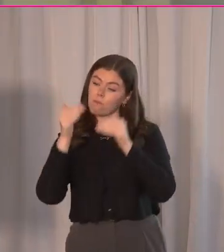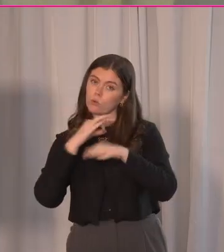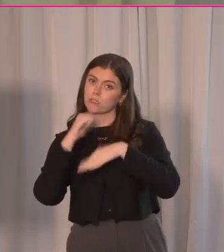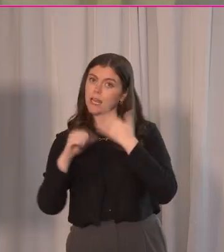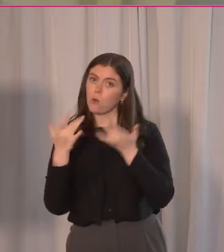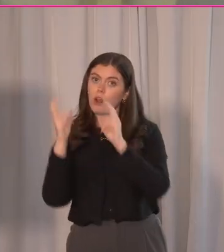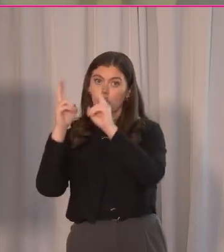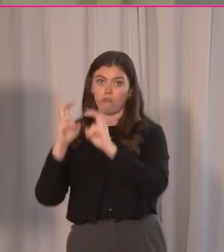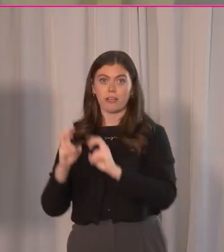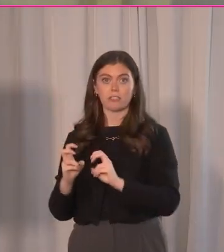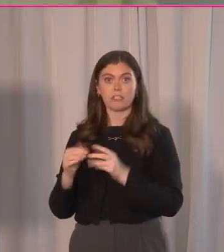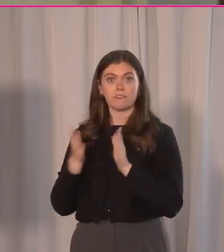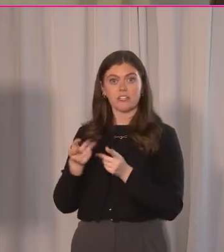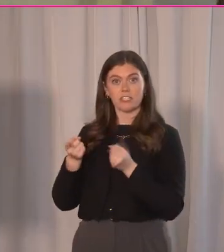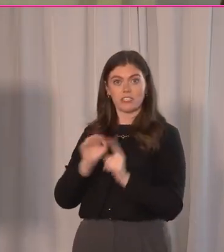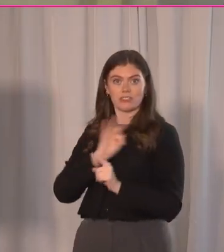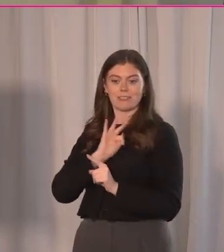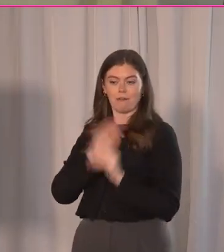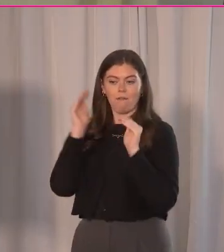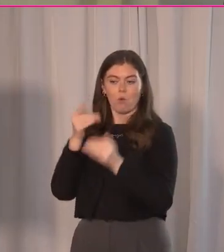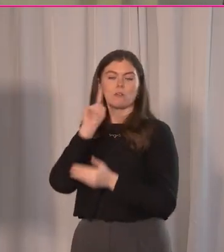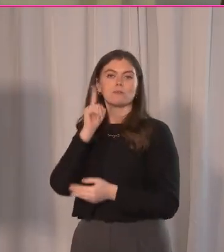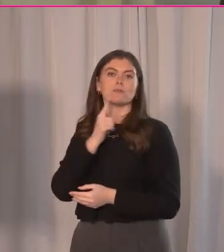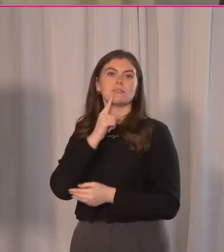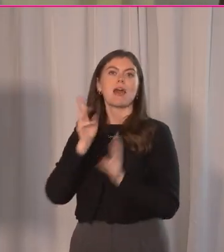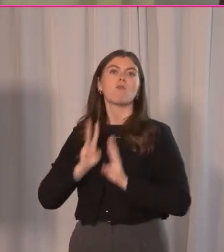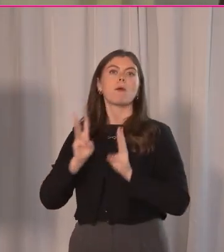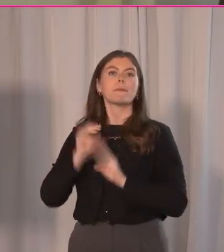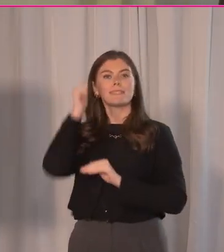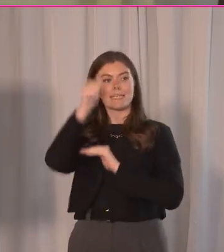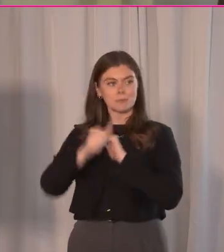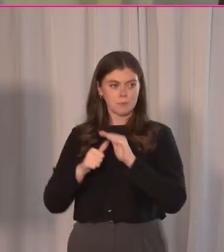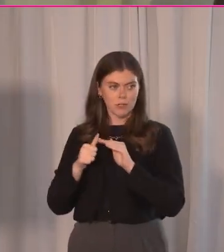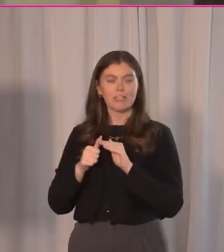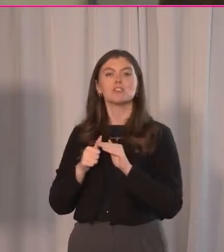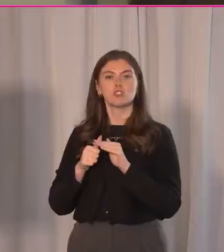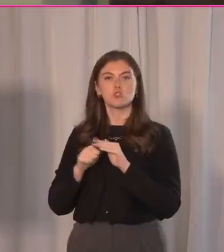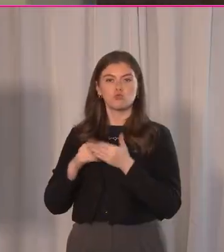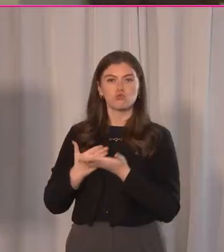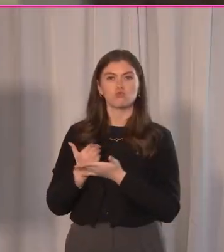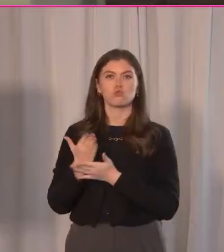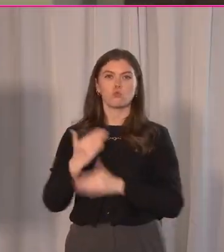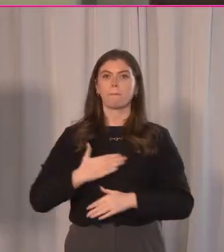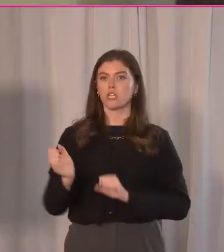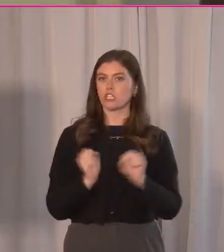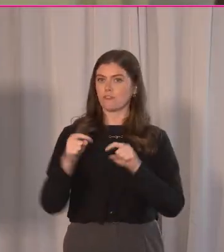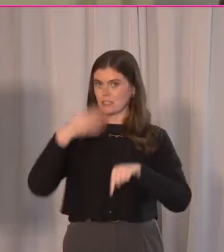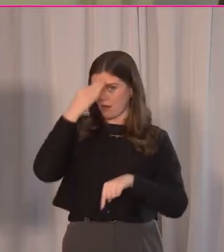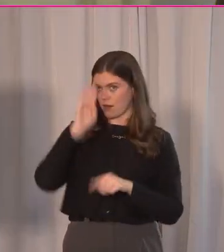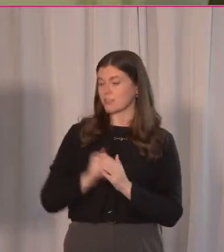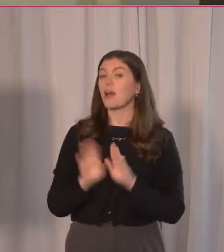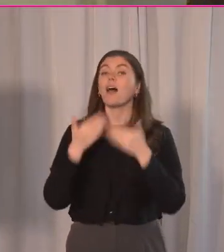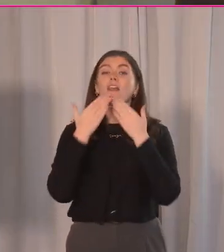research that Deirdre has conducted on deaf women's experiencing in navigating maternity services in Ireland. Thank you very